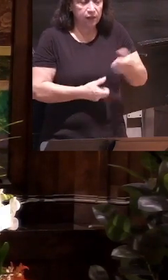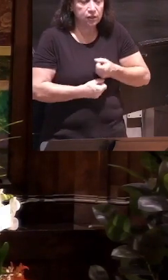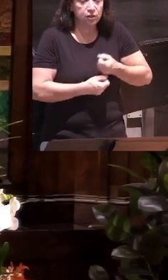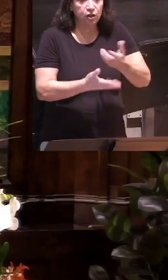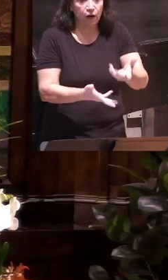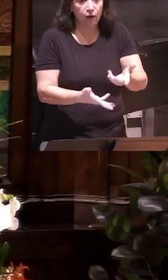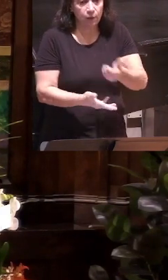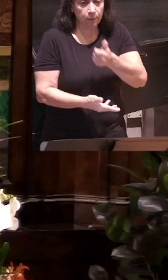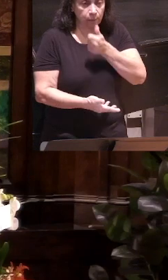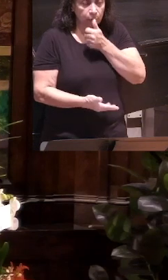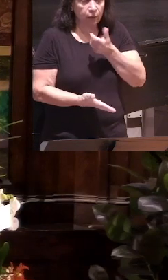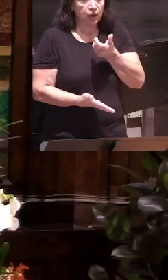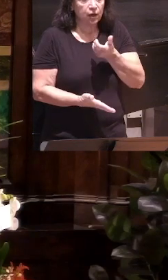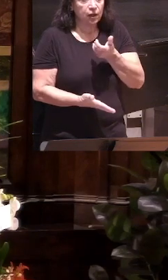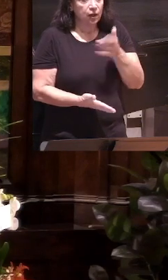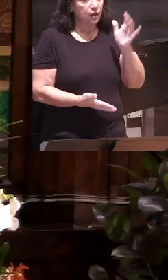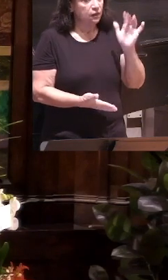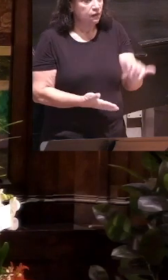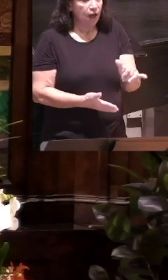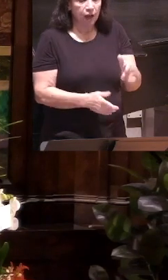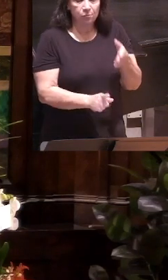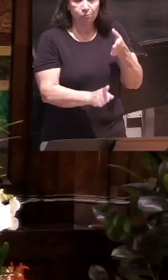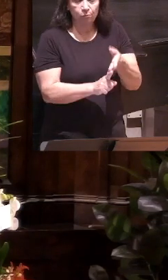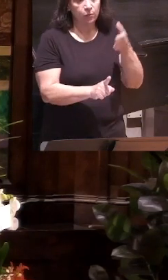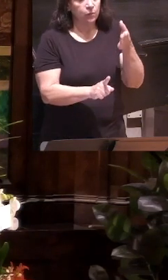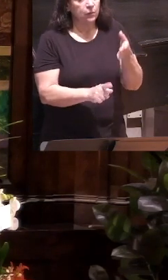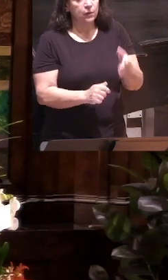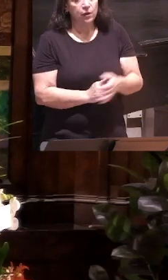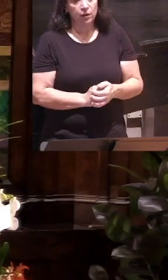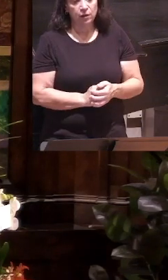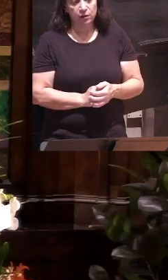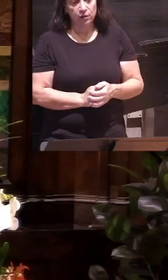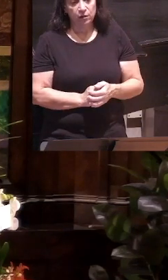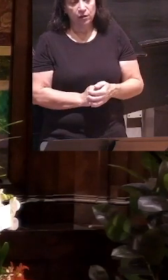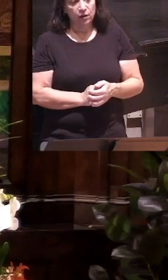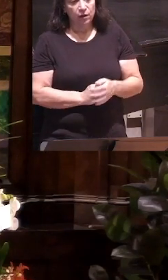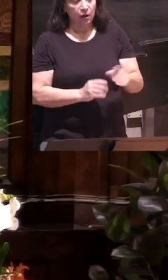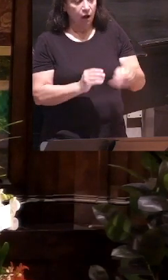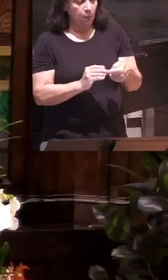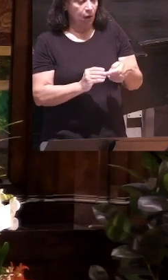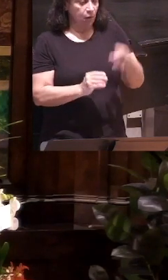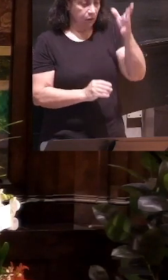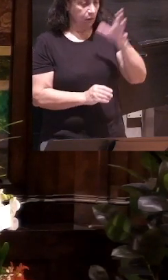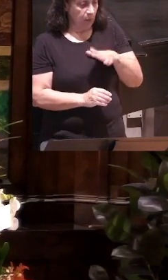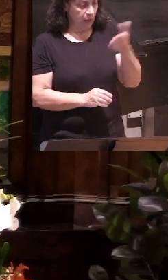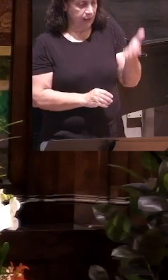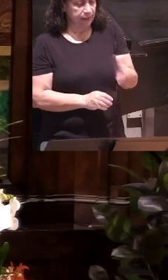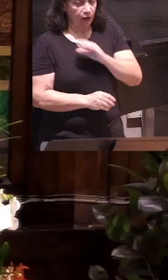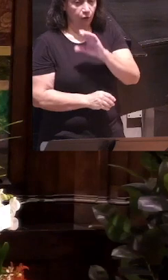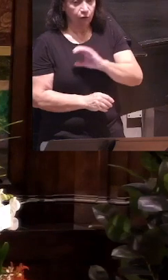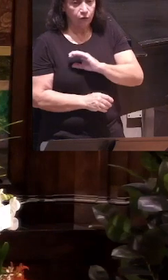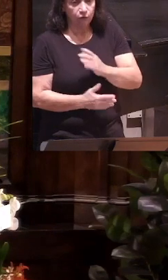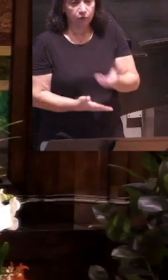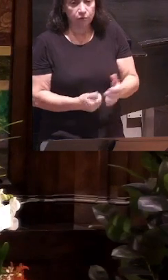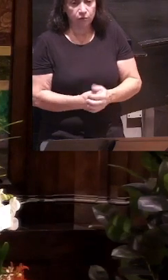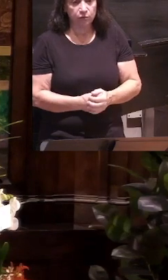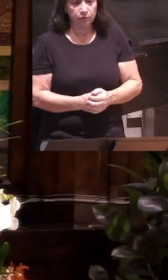shared speaks volumes about the man he was.